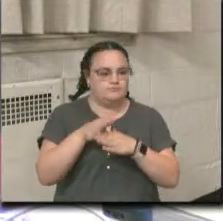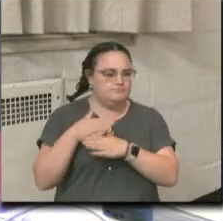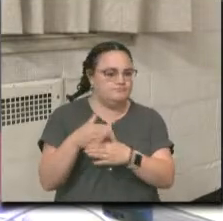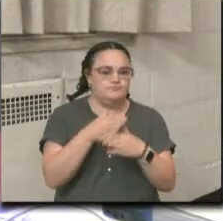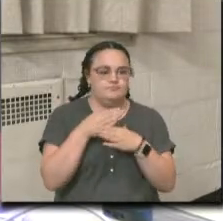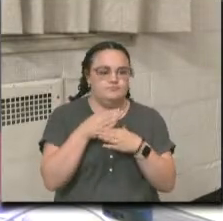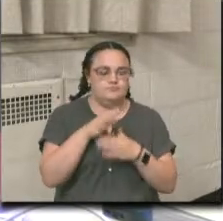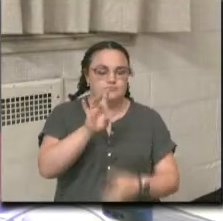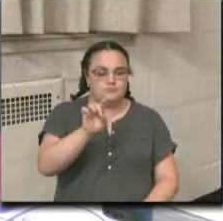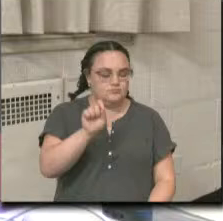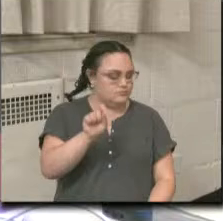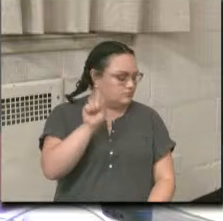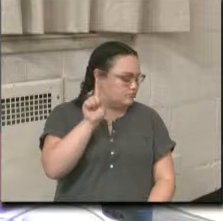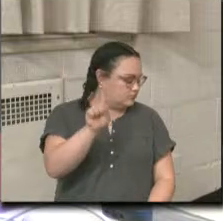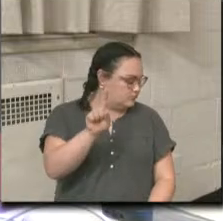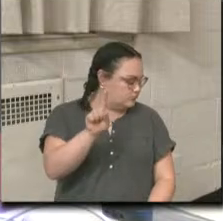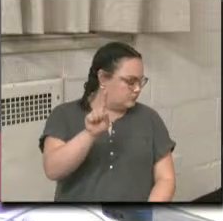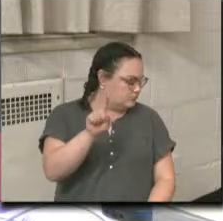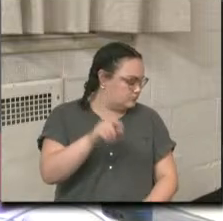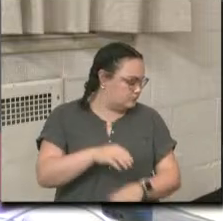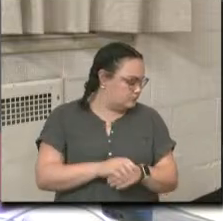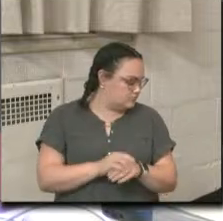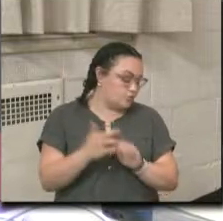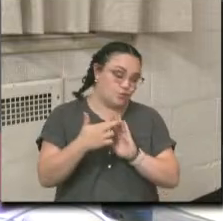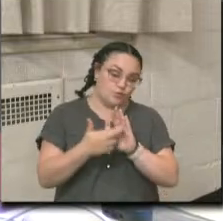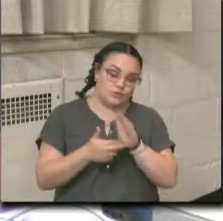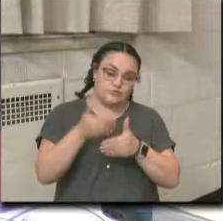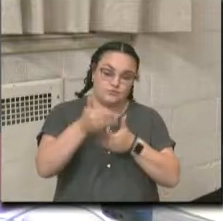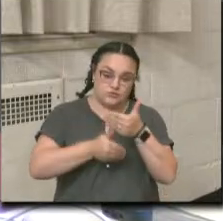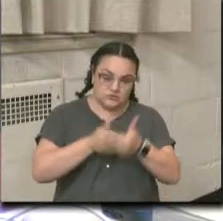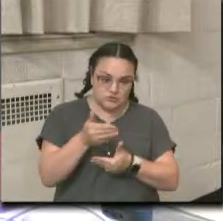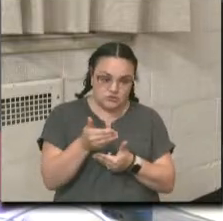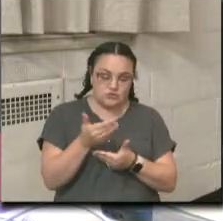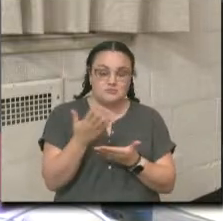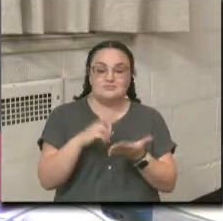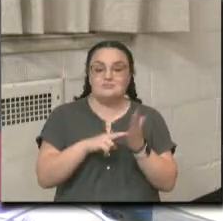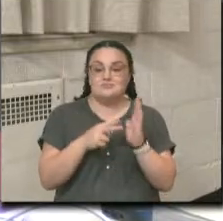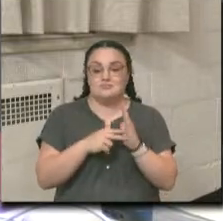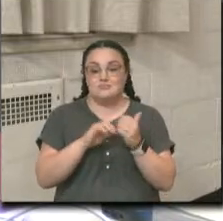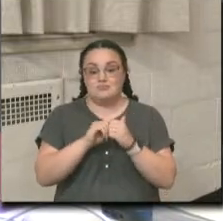Item 8.1, Bylaws and Rules of Procedure. This document is for the conduct of business